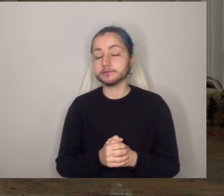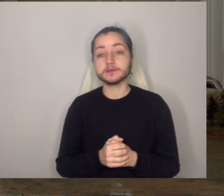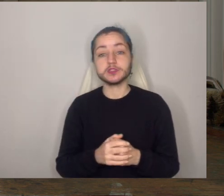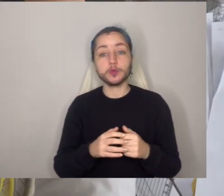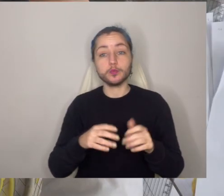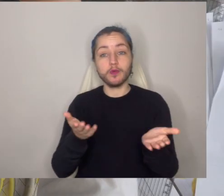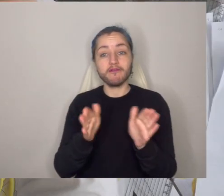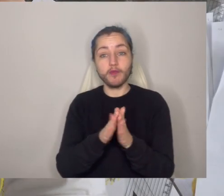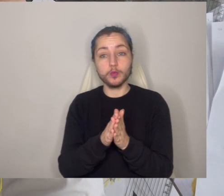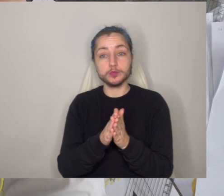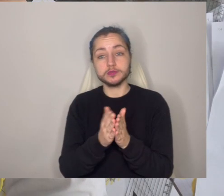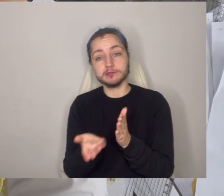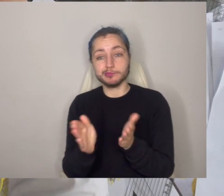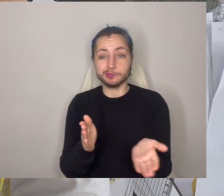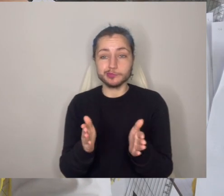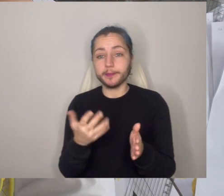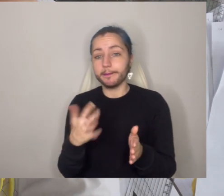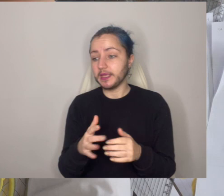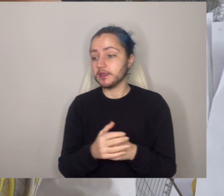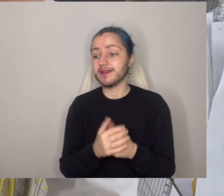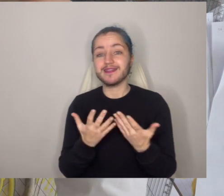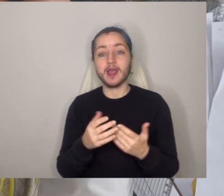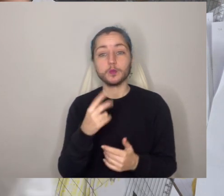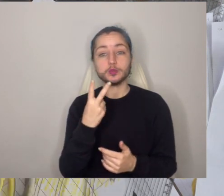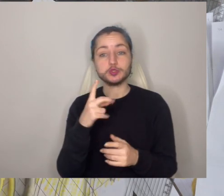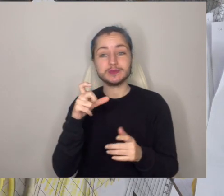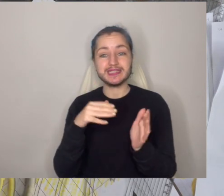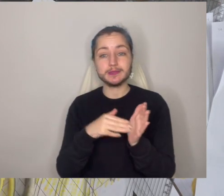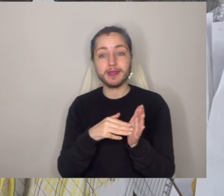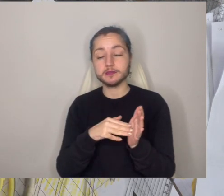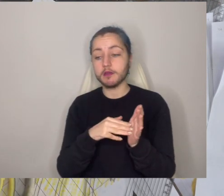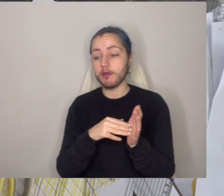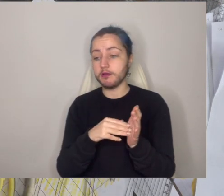So you should then have,